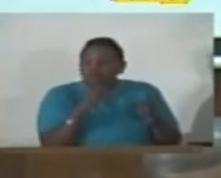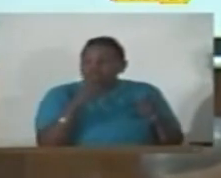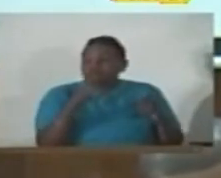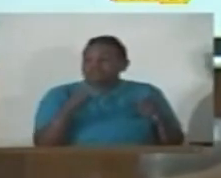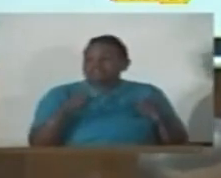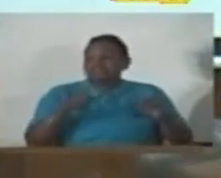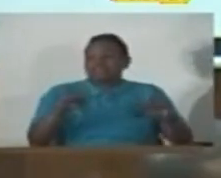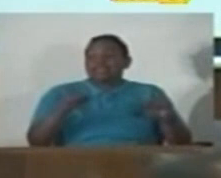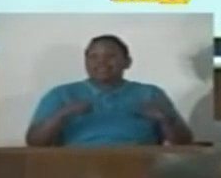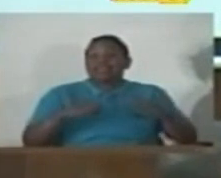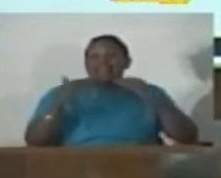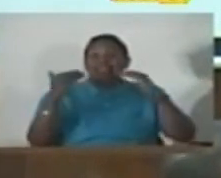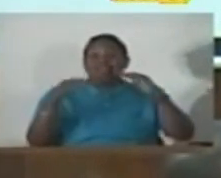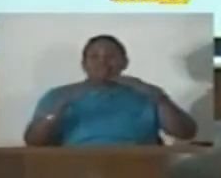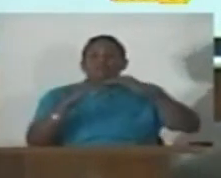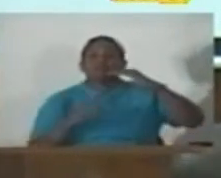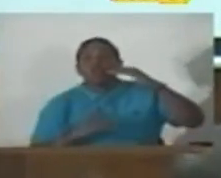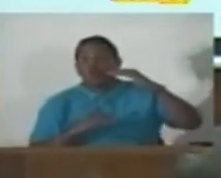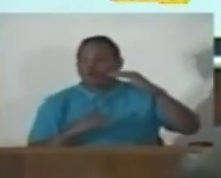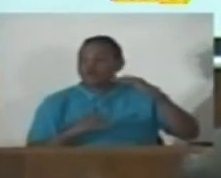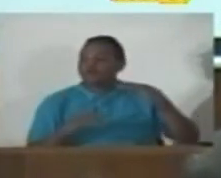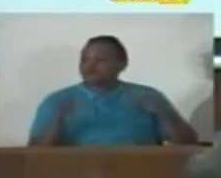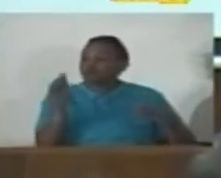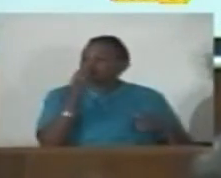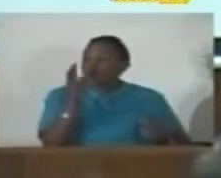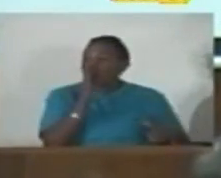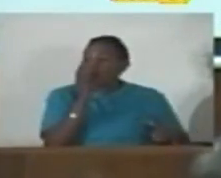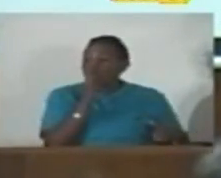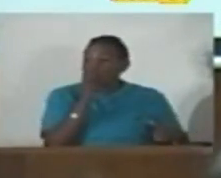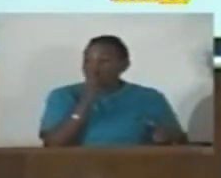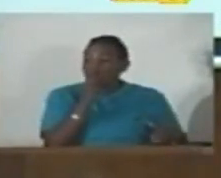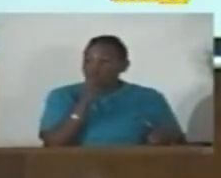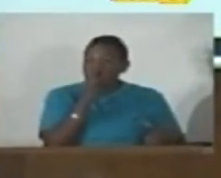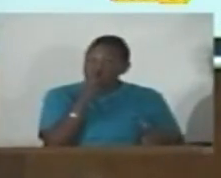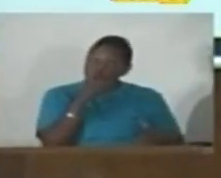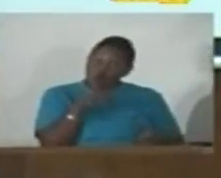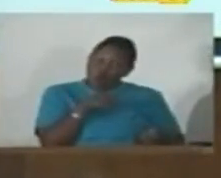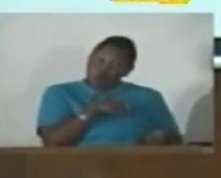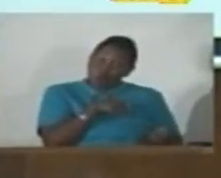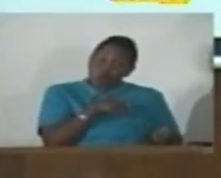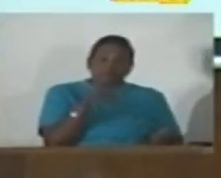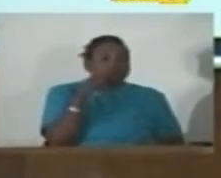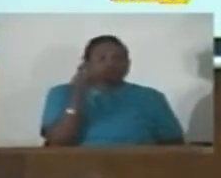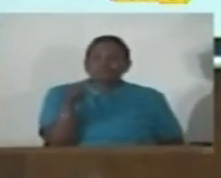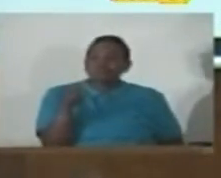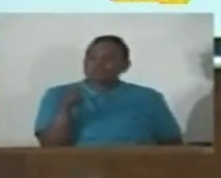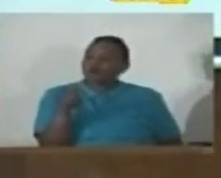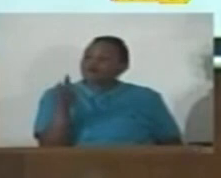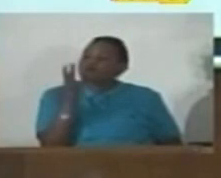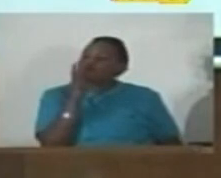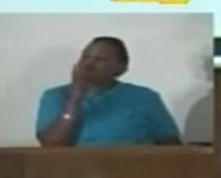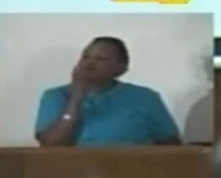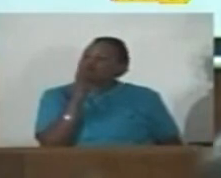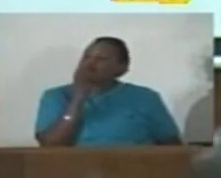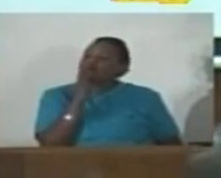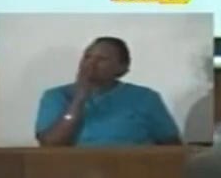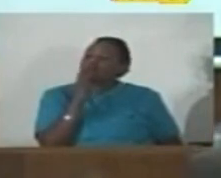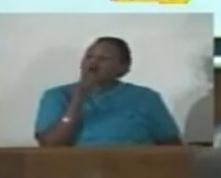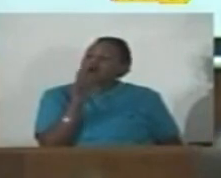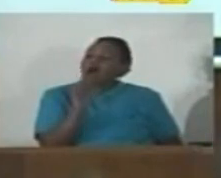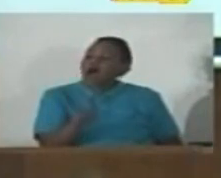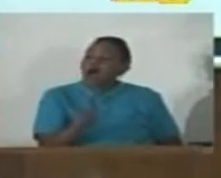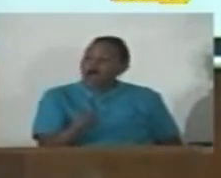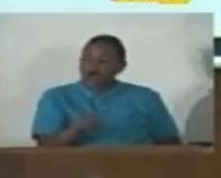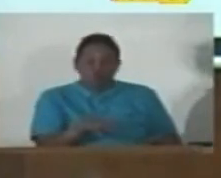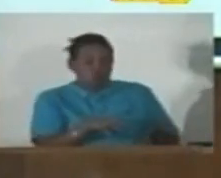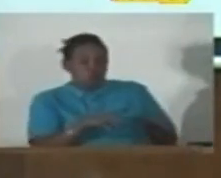level, so instead of pumping water onto the land, water has to be pumped off